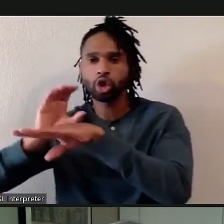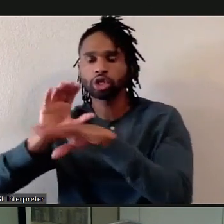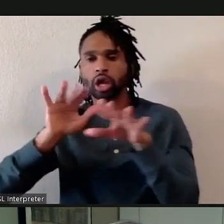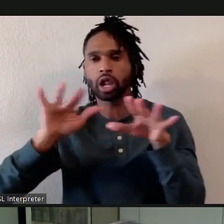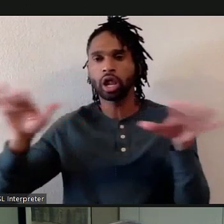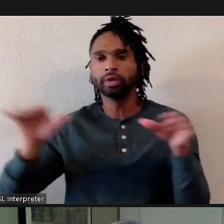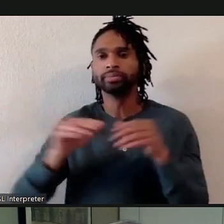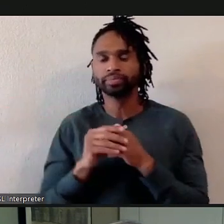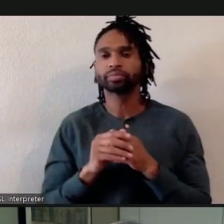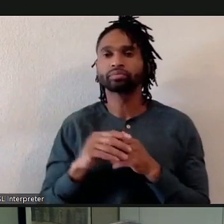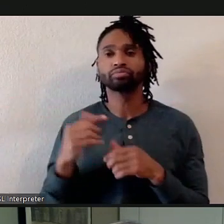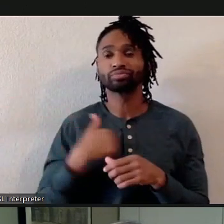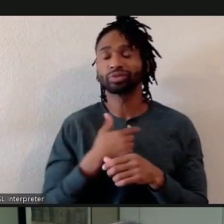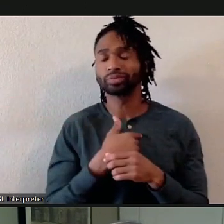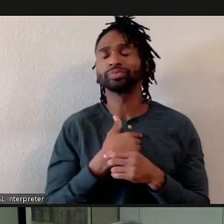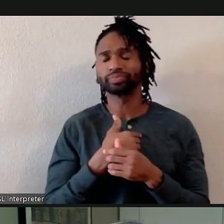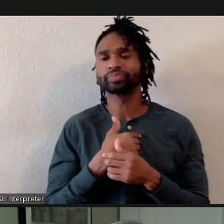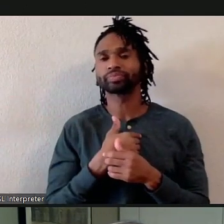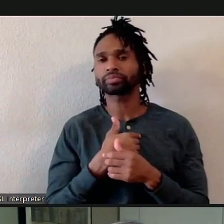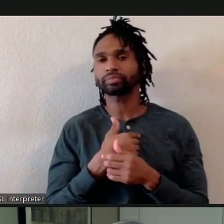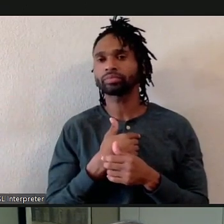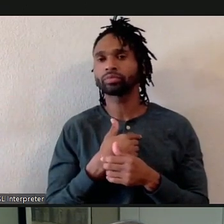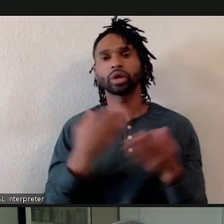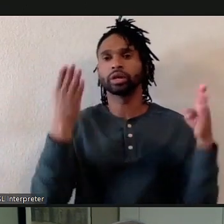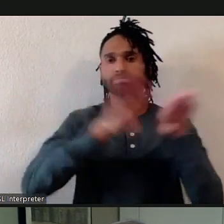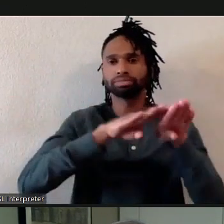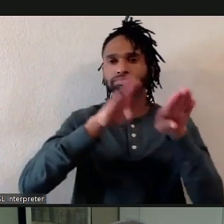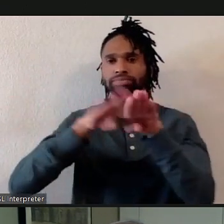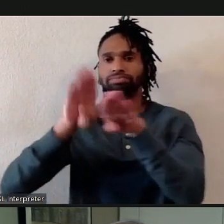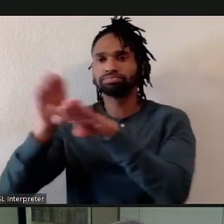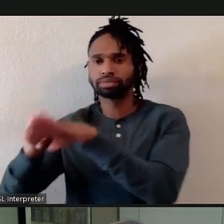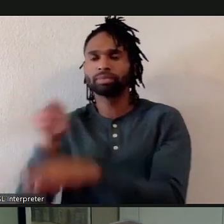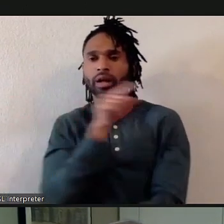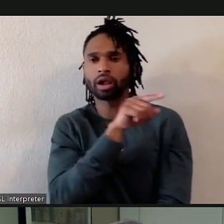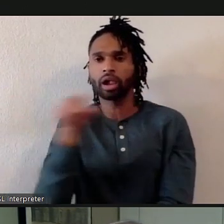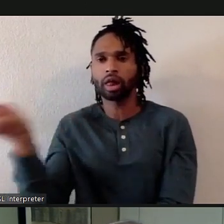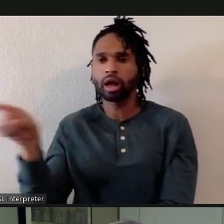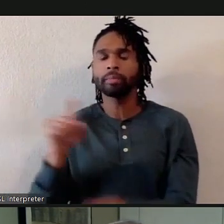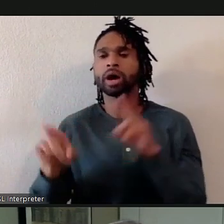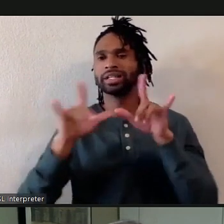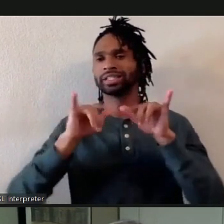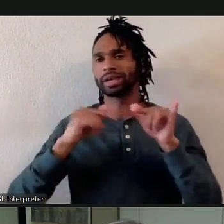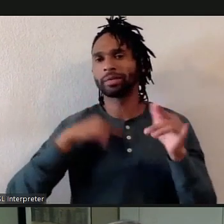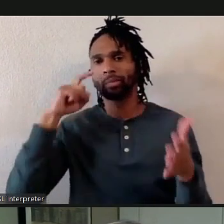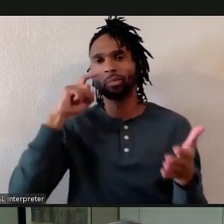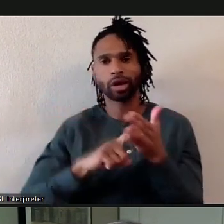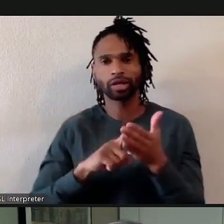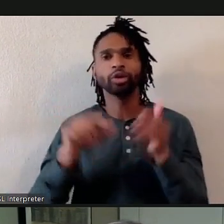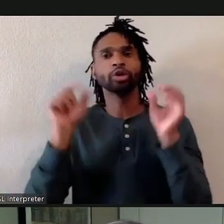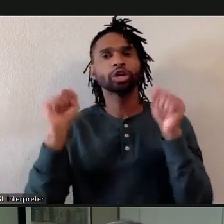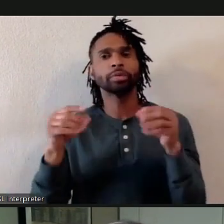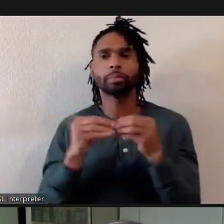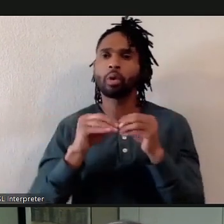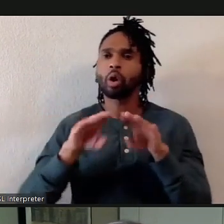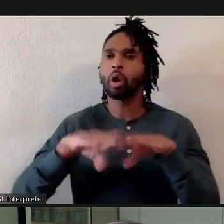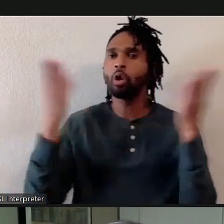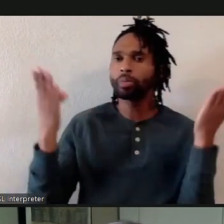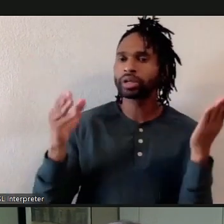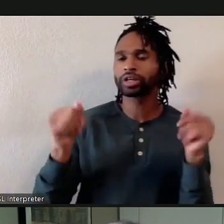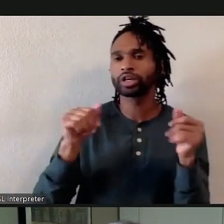we had closed things off, but at the same time recognize that you could be more open. You could move to the